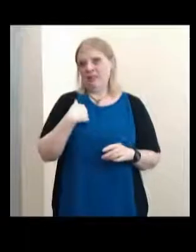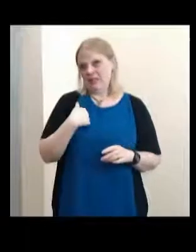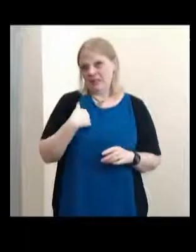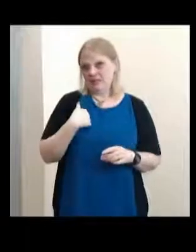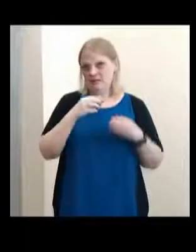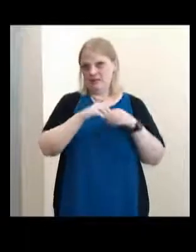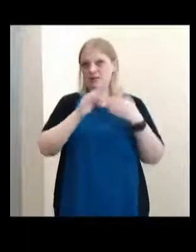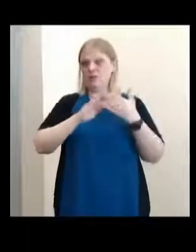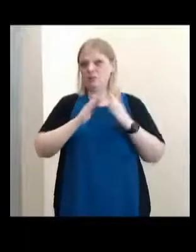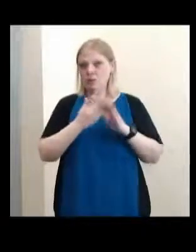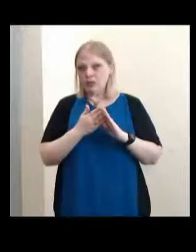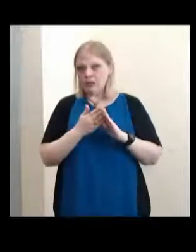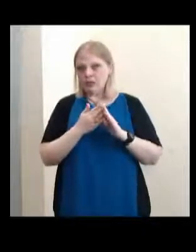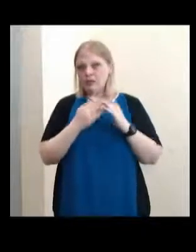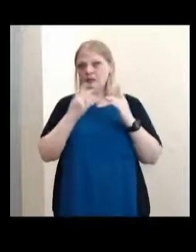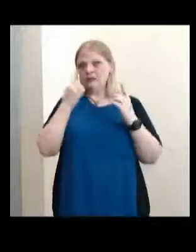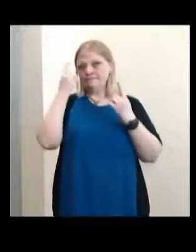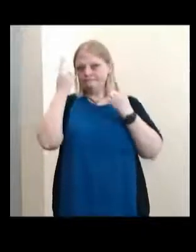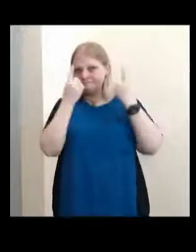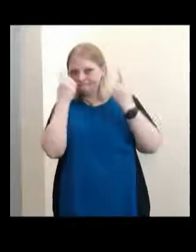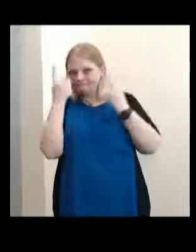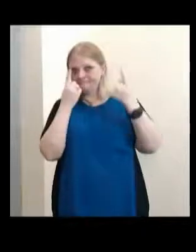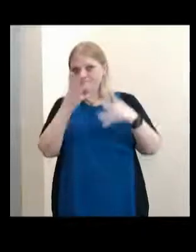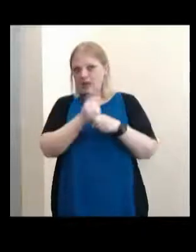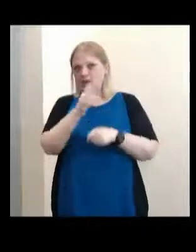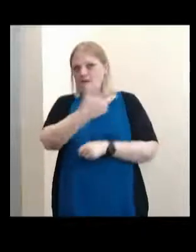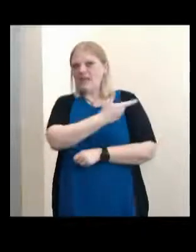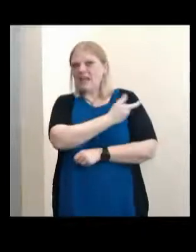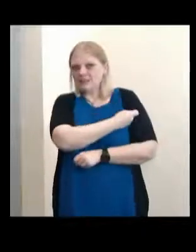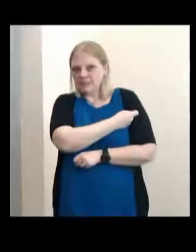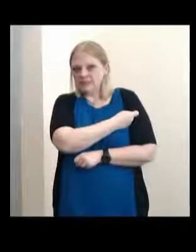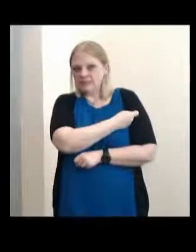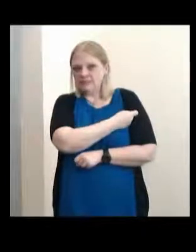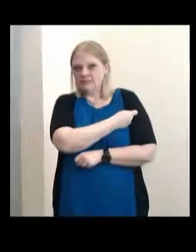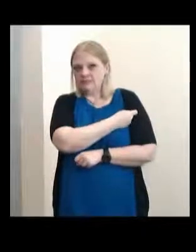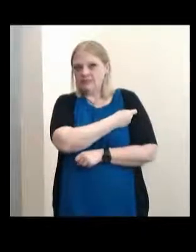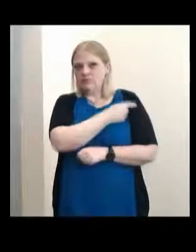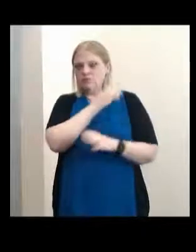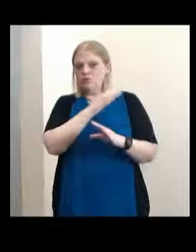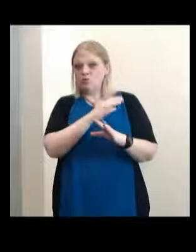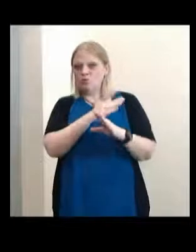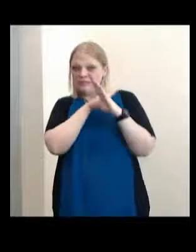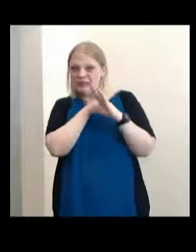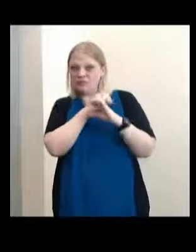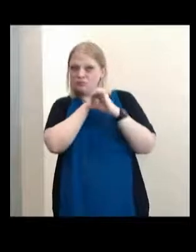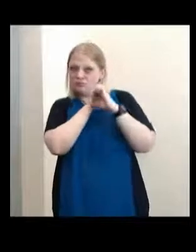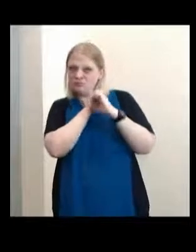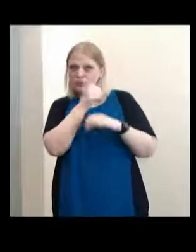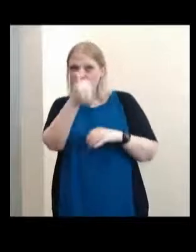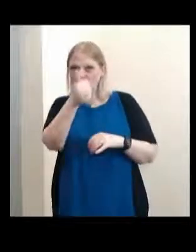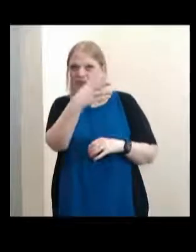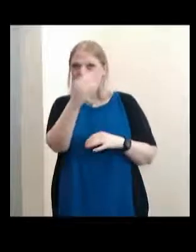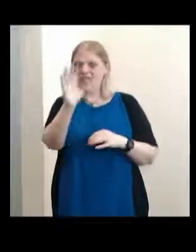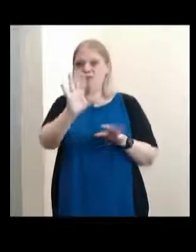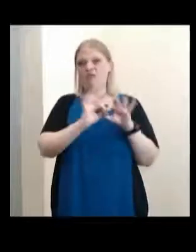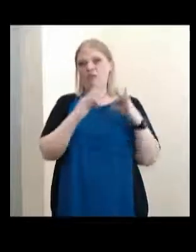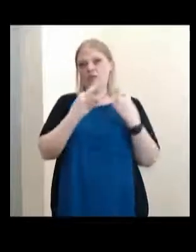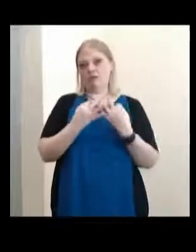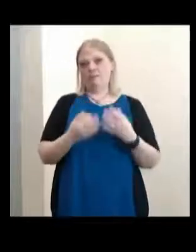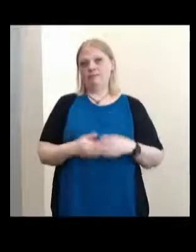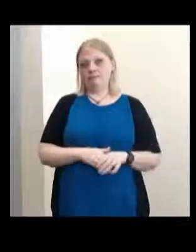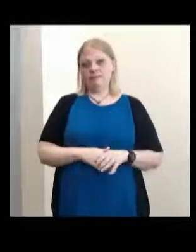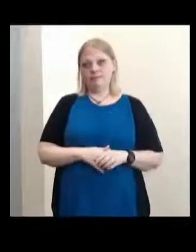in the community to consider getting your vaccine and getting vaccinated to protect you and your family.